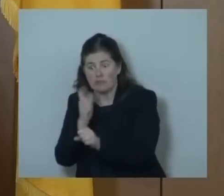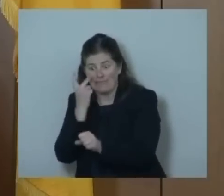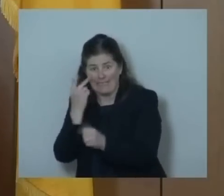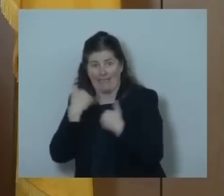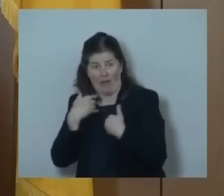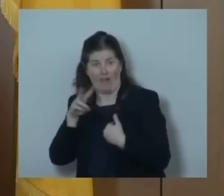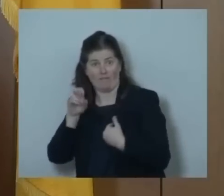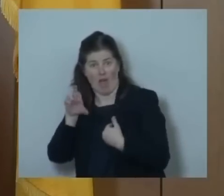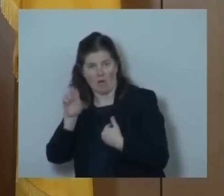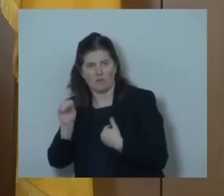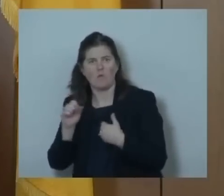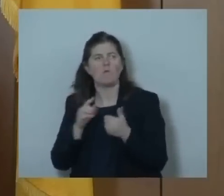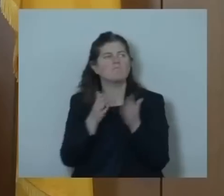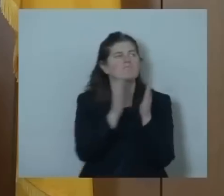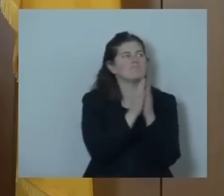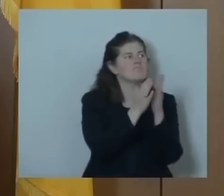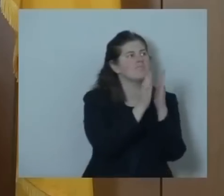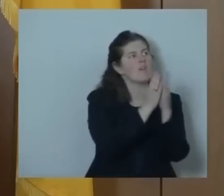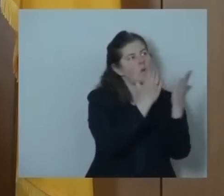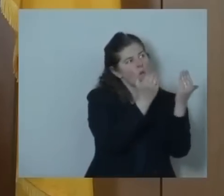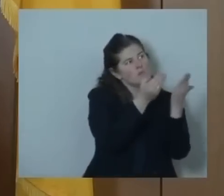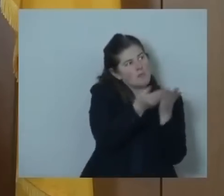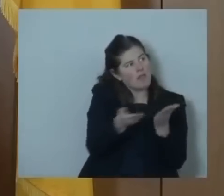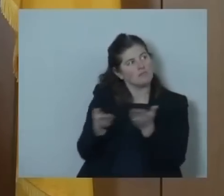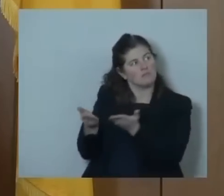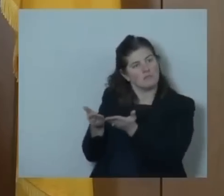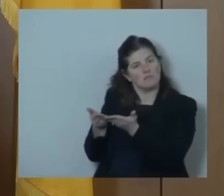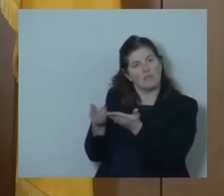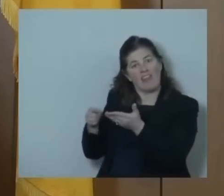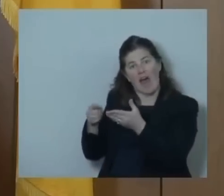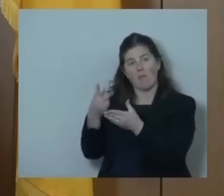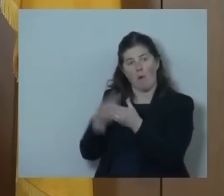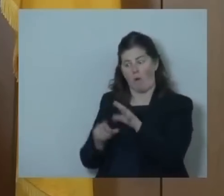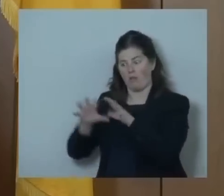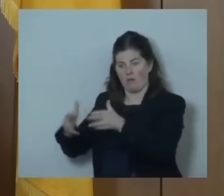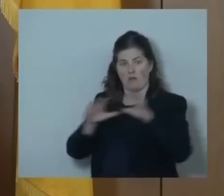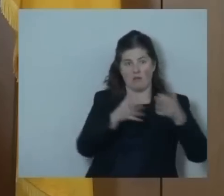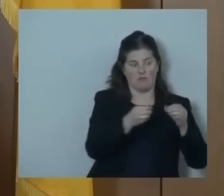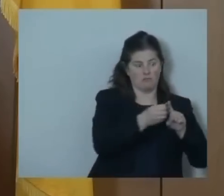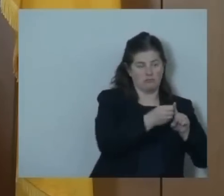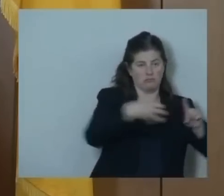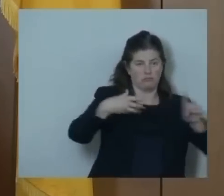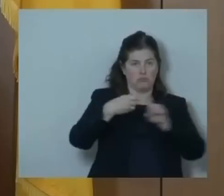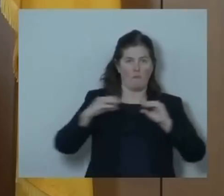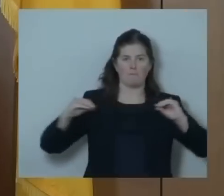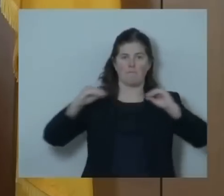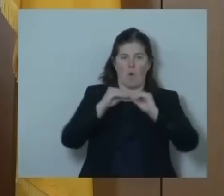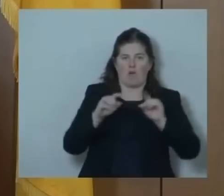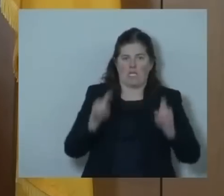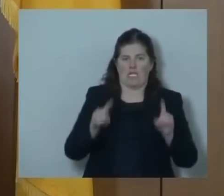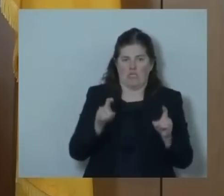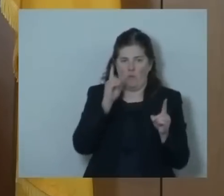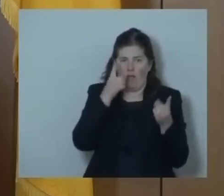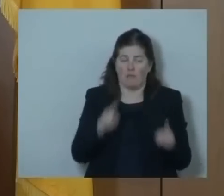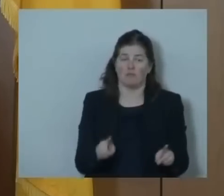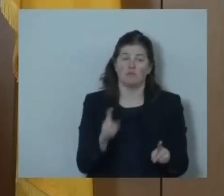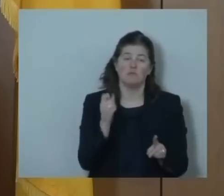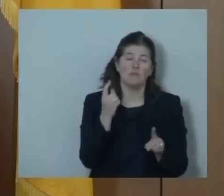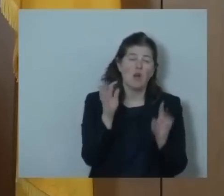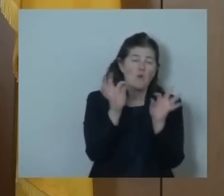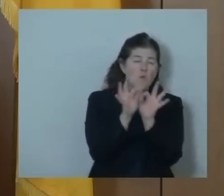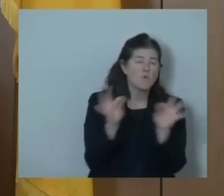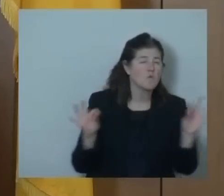And we're going to keep asking for those supplies so that we can expand both at the same time. It is crucial to